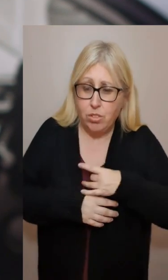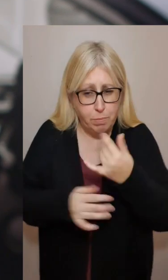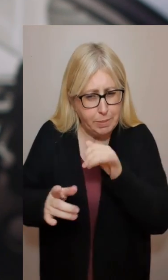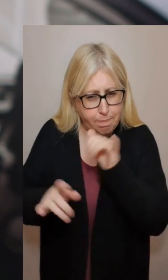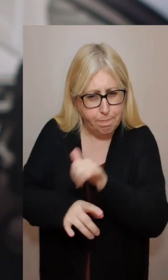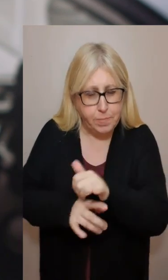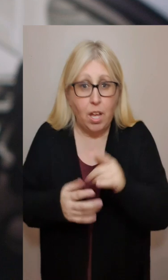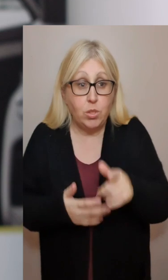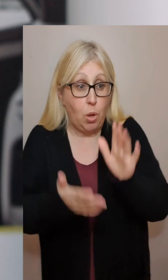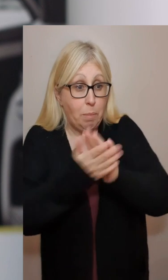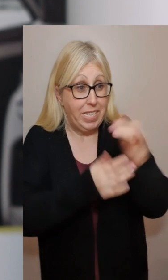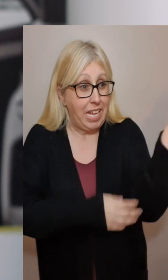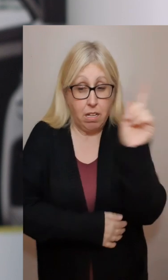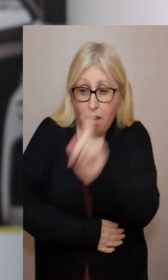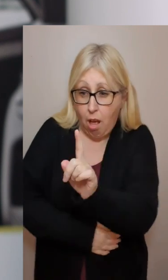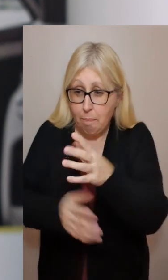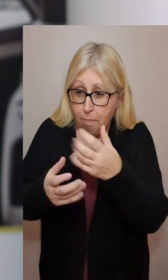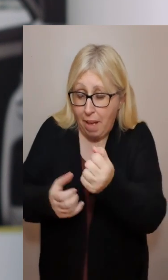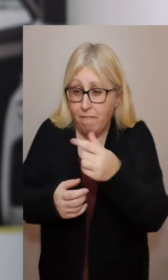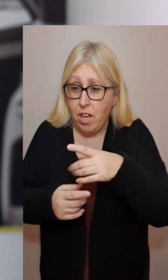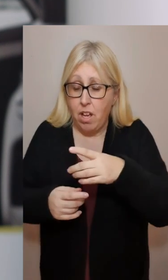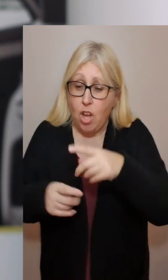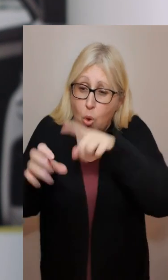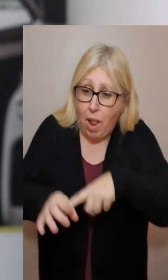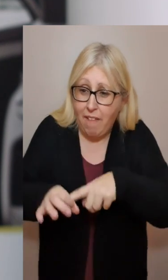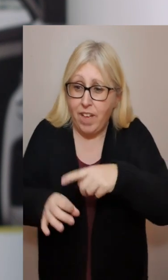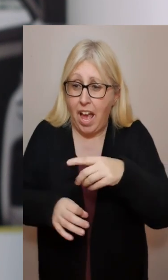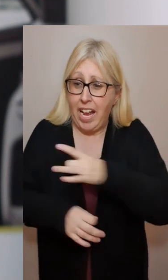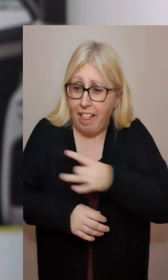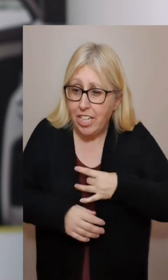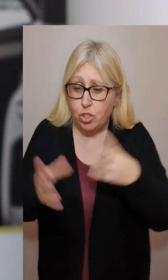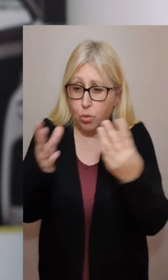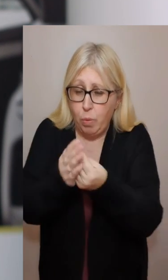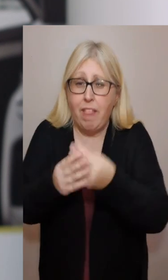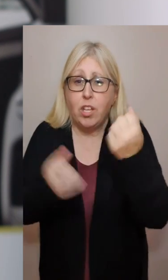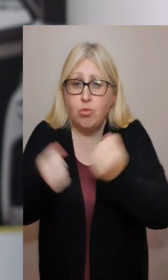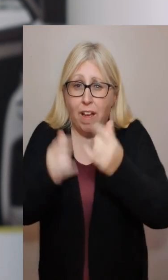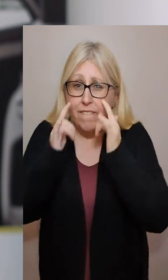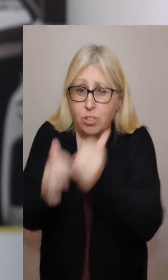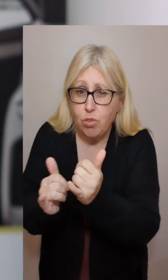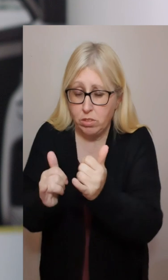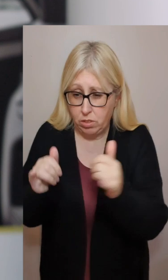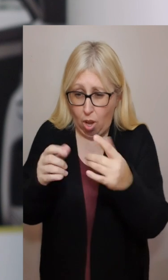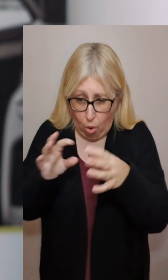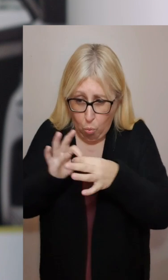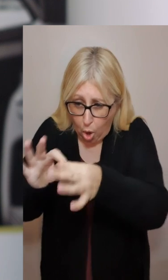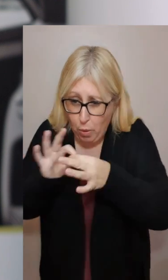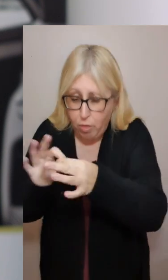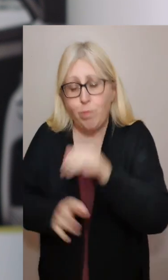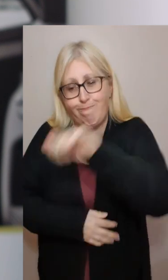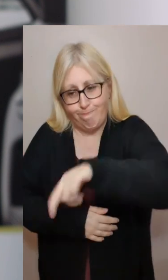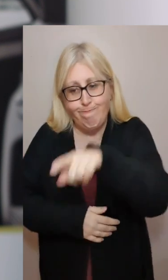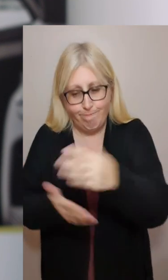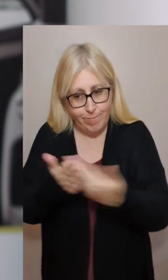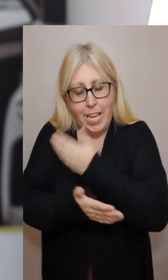it and have a qualified clinician and a driving instructor to work with you to actually say yes, you are safe to drive on the road